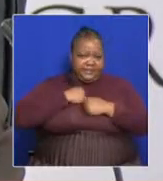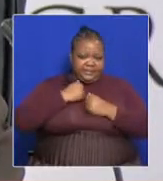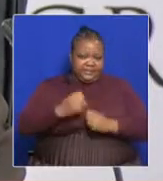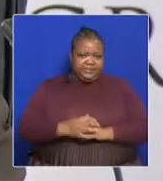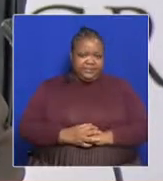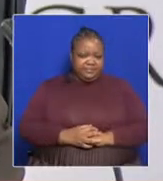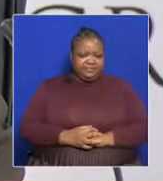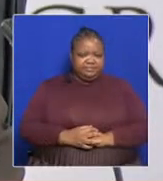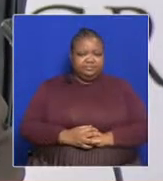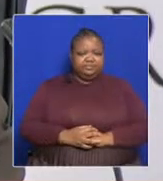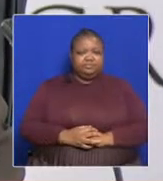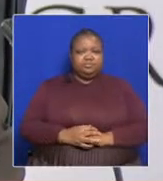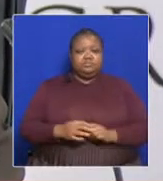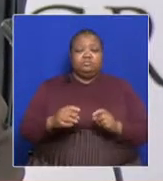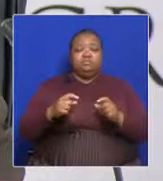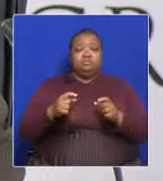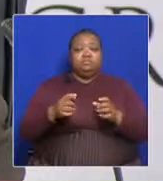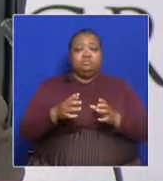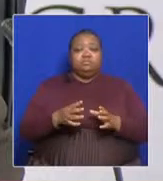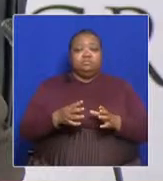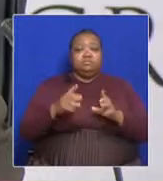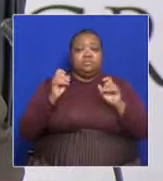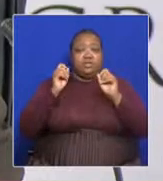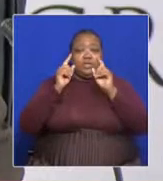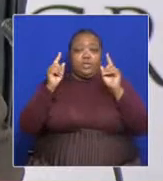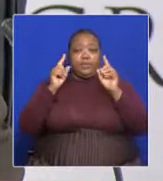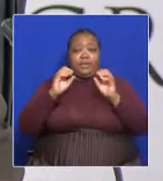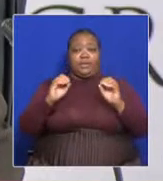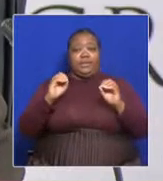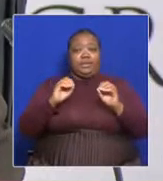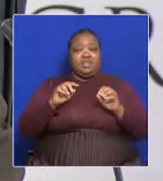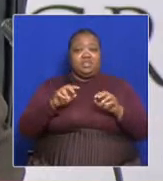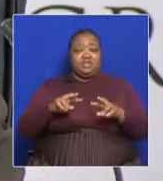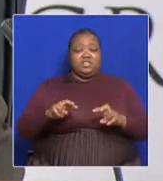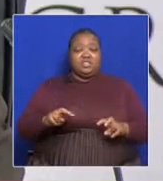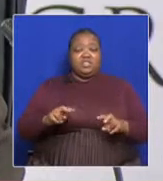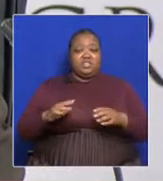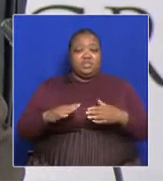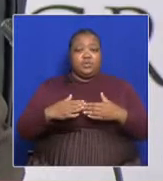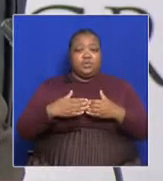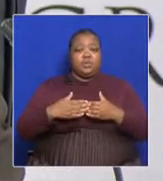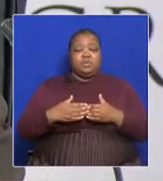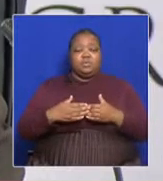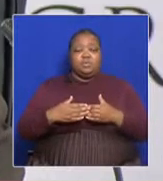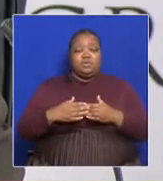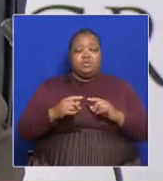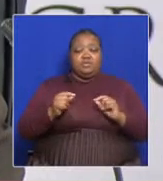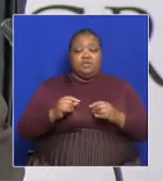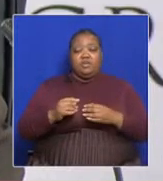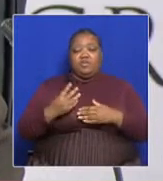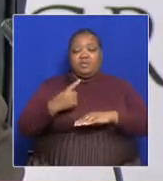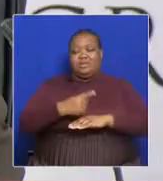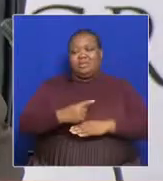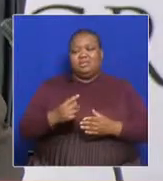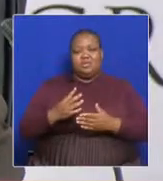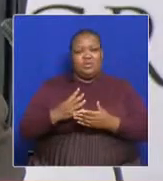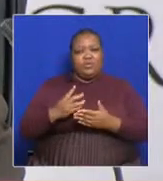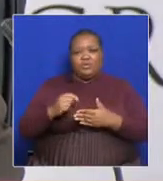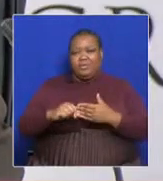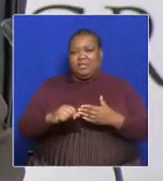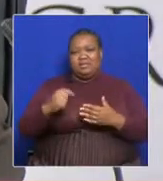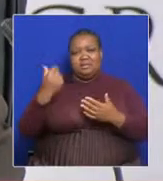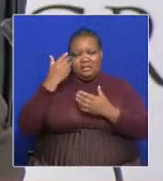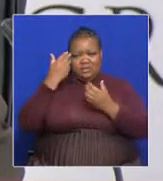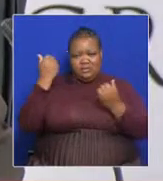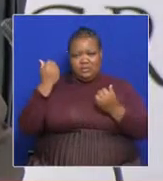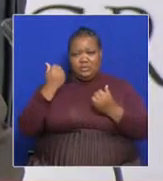Commissioner, I was not aware the investigation was finalized within 4 days or 4 months or whatever he says. When I did get word from, I'm not sure whether it